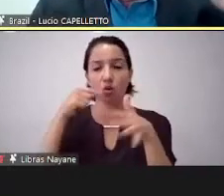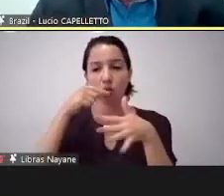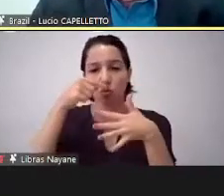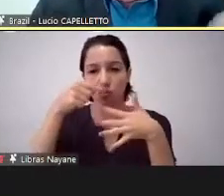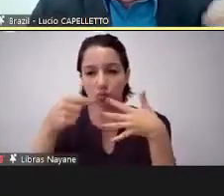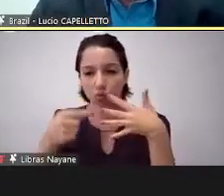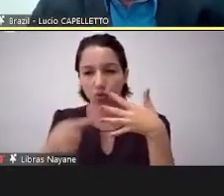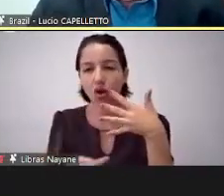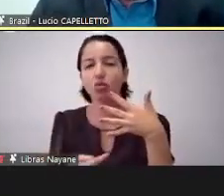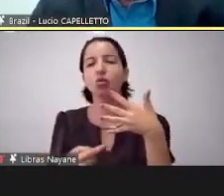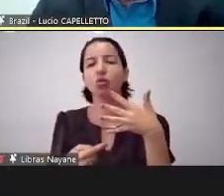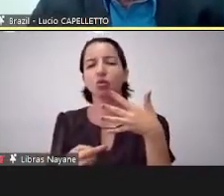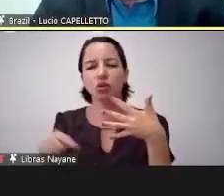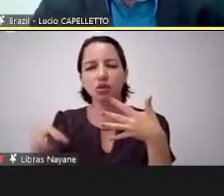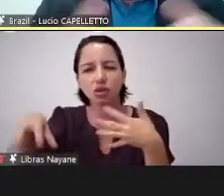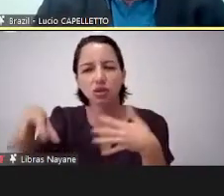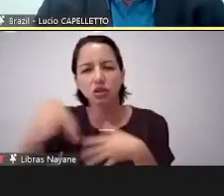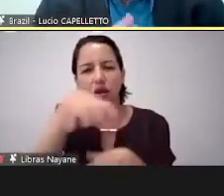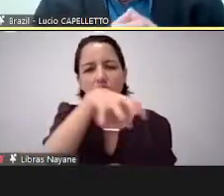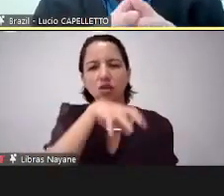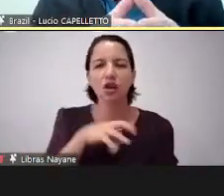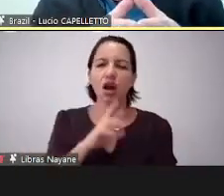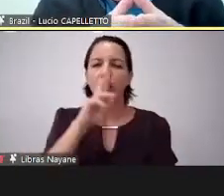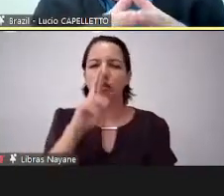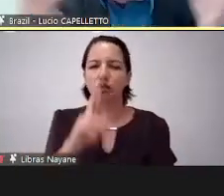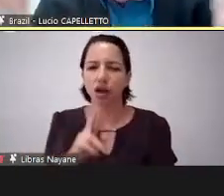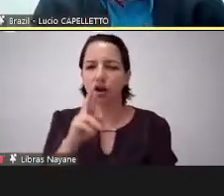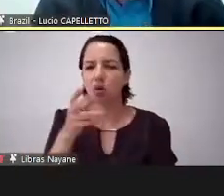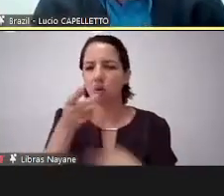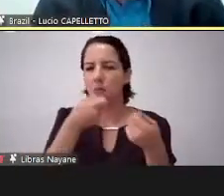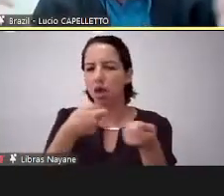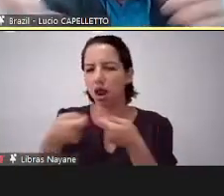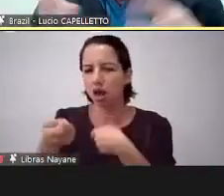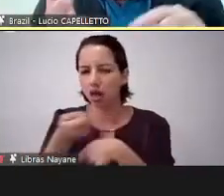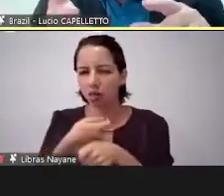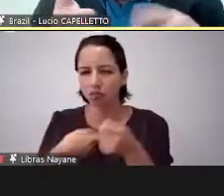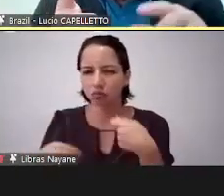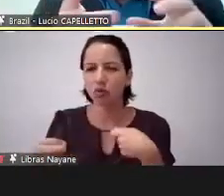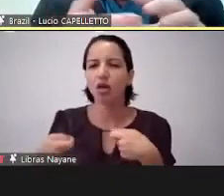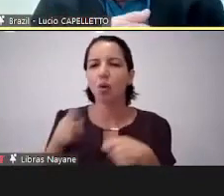these indicators, the